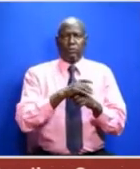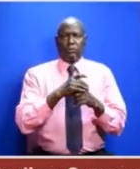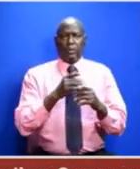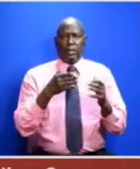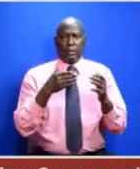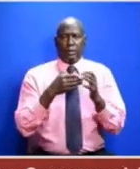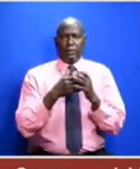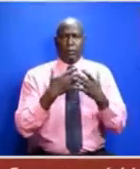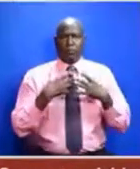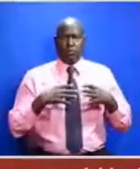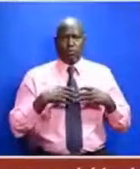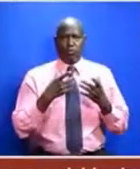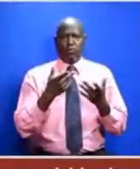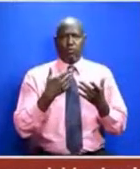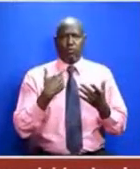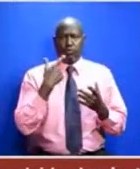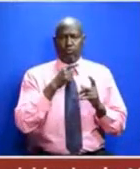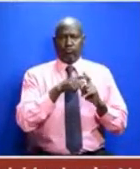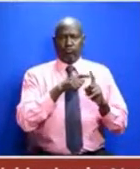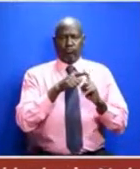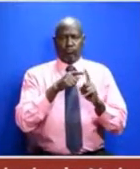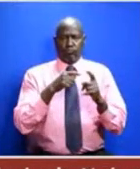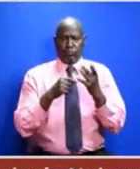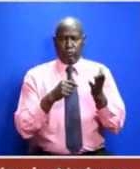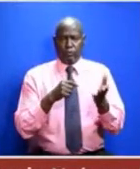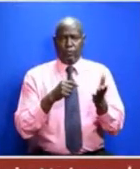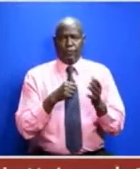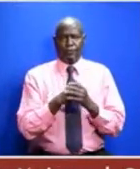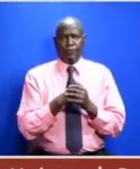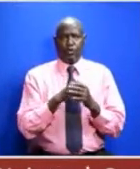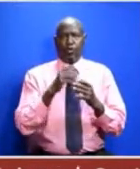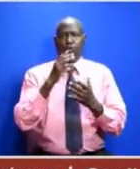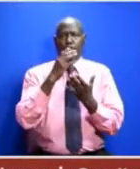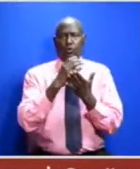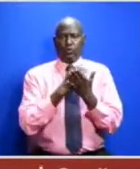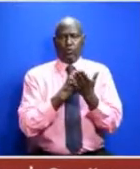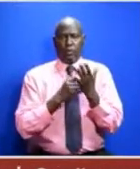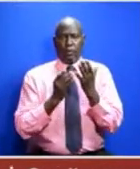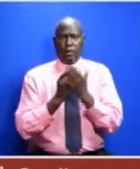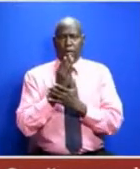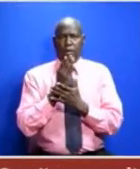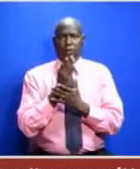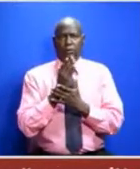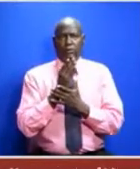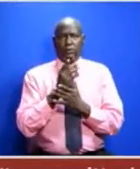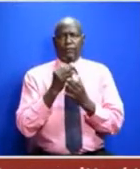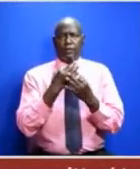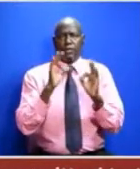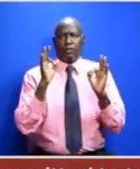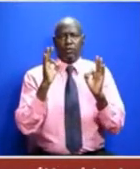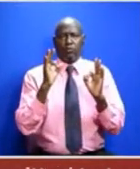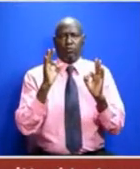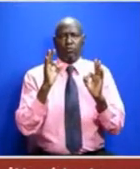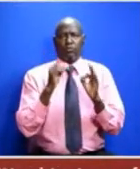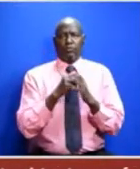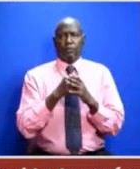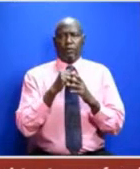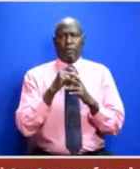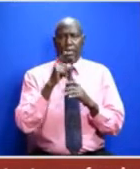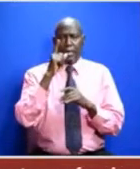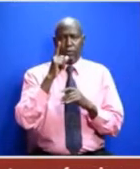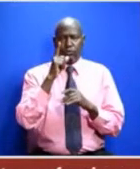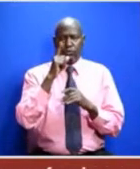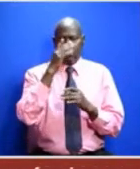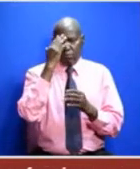of the Shakahola massacre. The Constitution confers on everyone the right to freedom of conscience, religion,